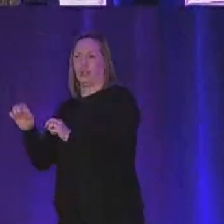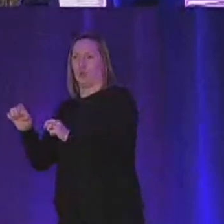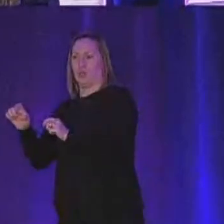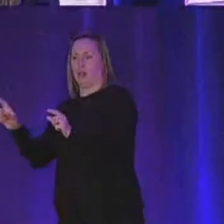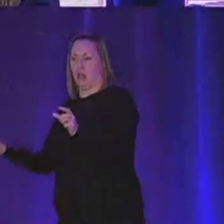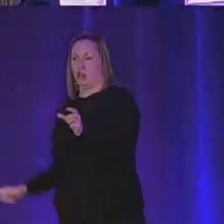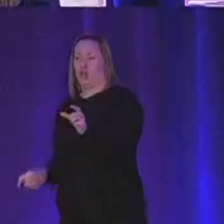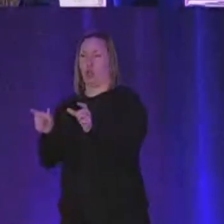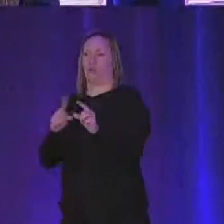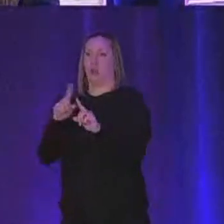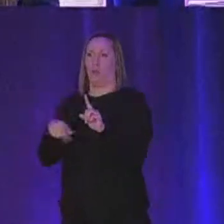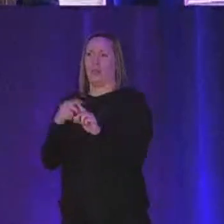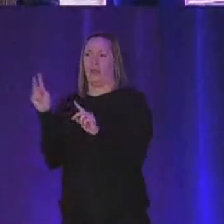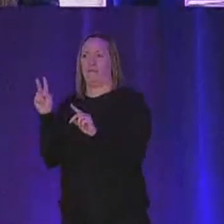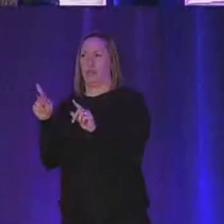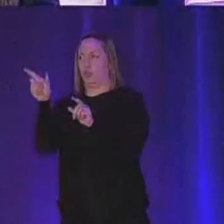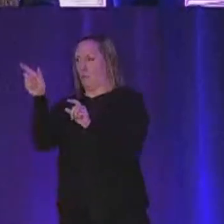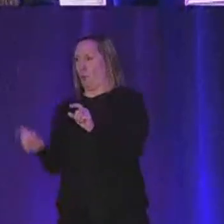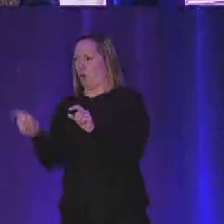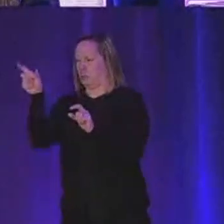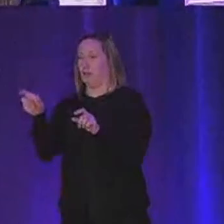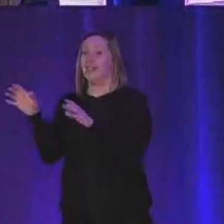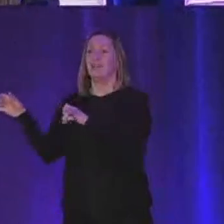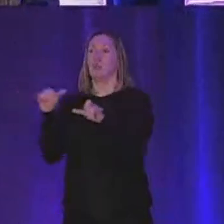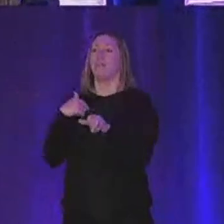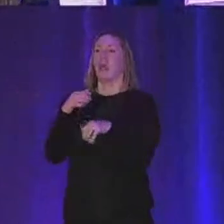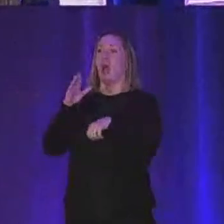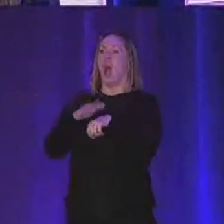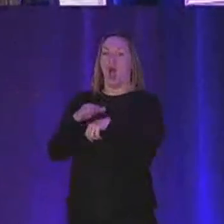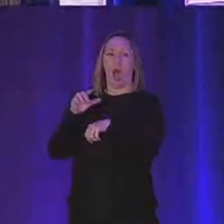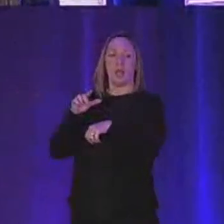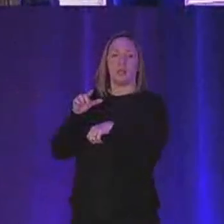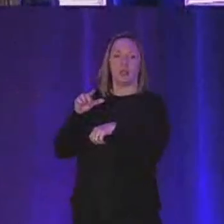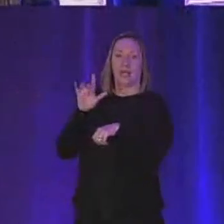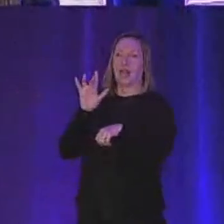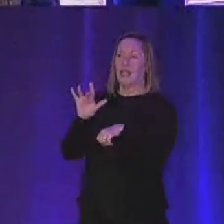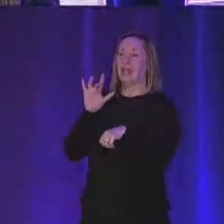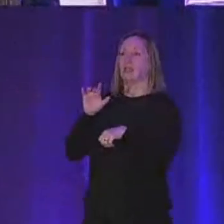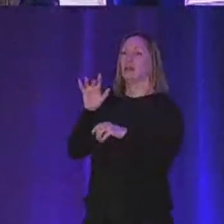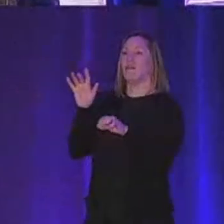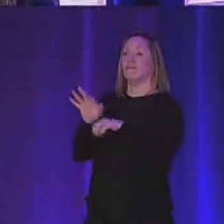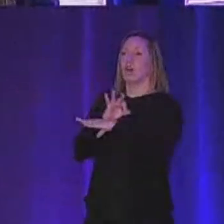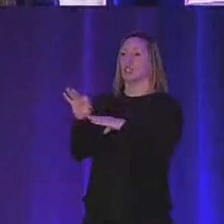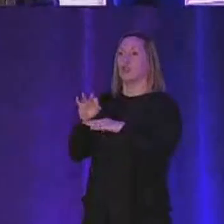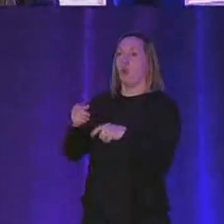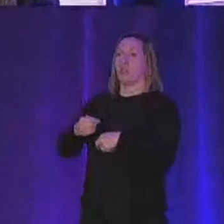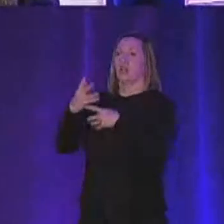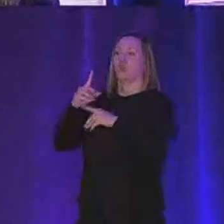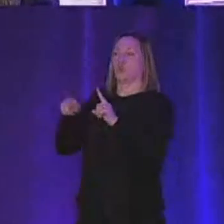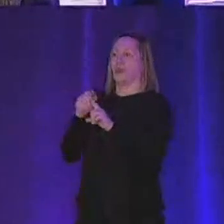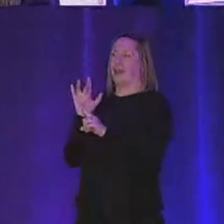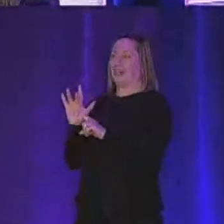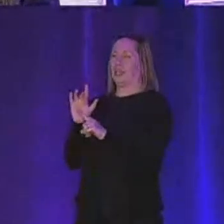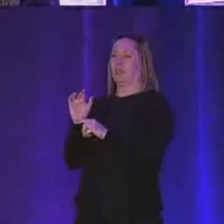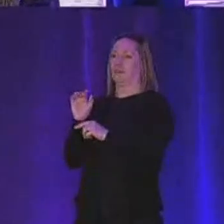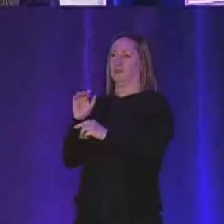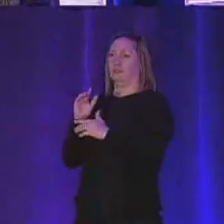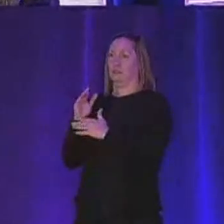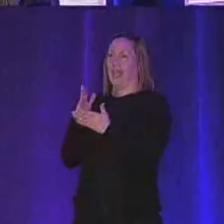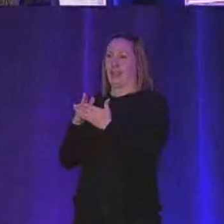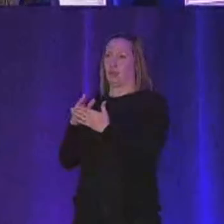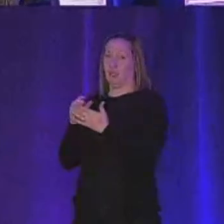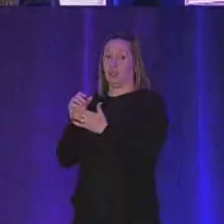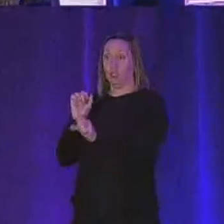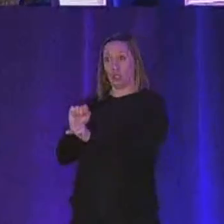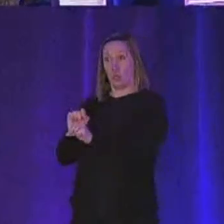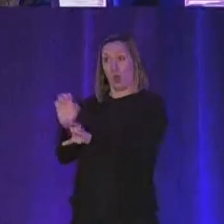viewport. Similarly, I have this onClick function that only loads this function when I click increment. And in fact, it does work, but how